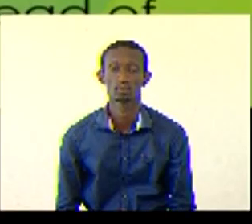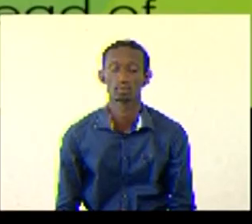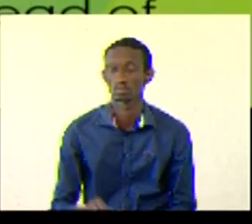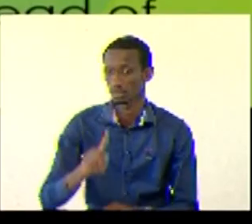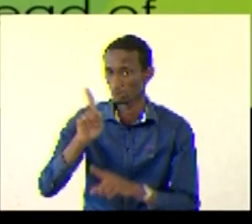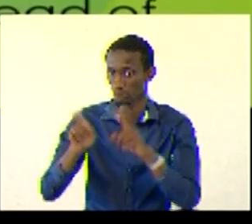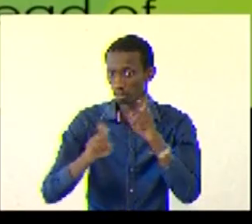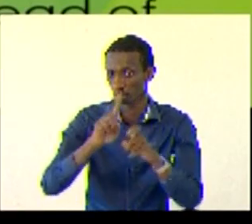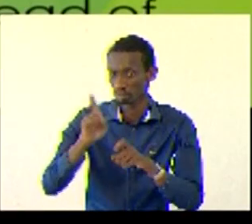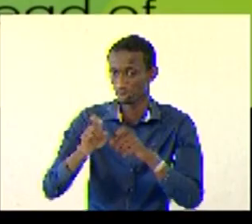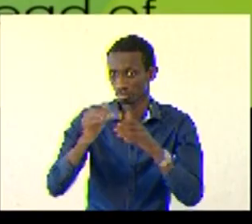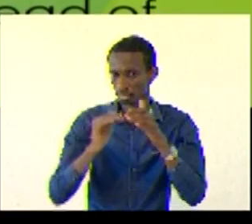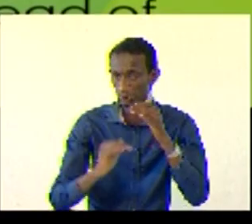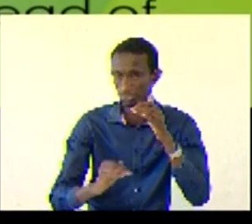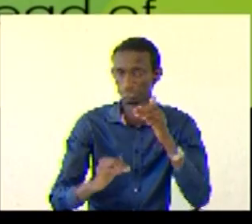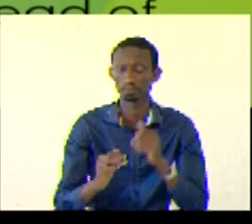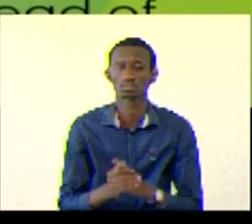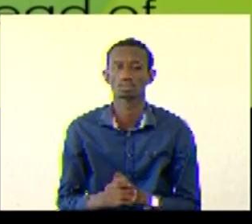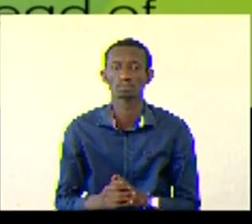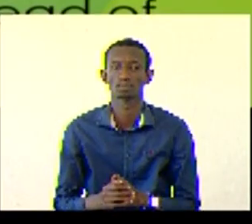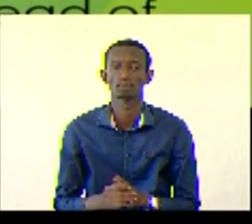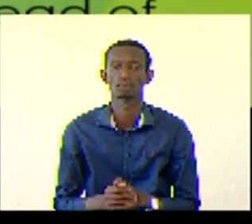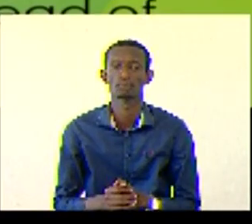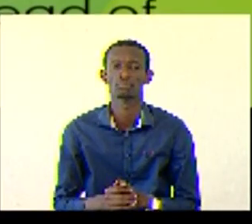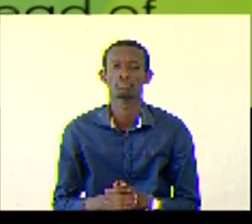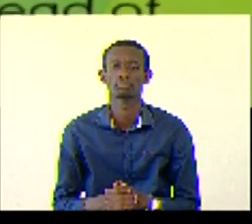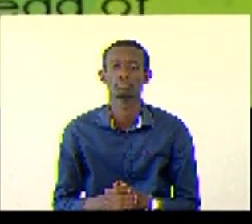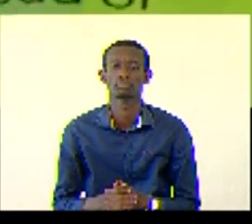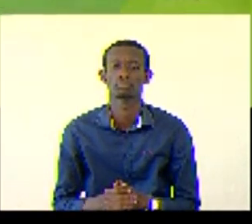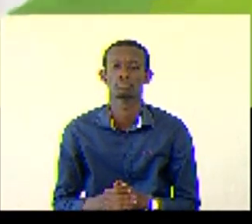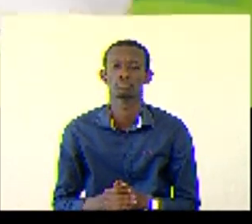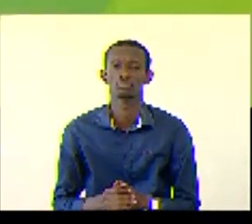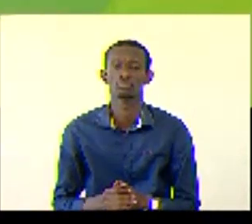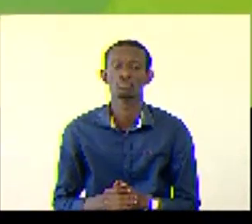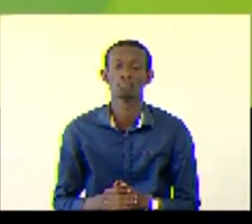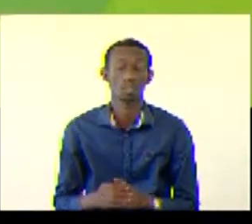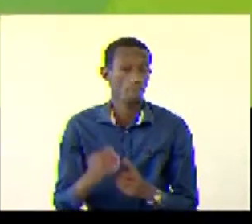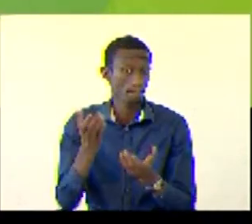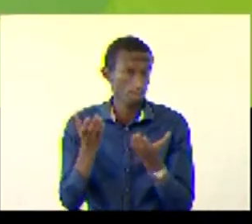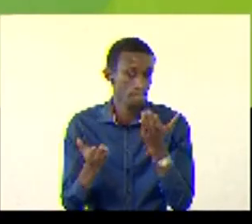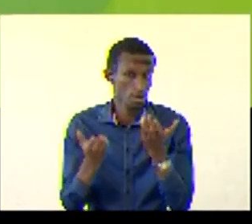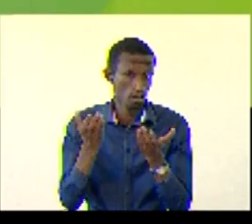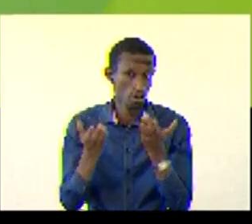the mass of manganese for oxide after the experiment